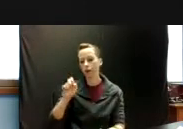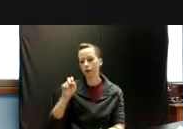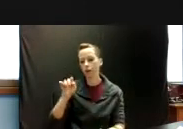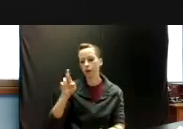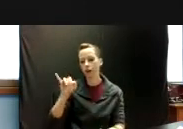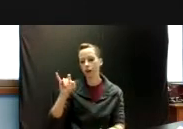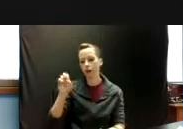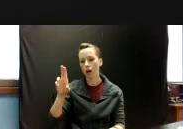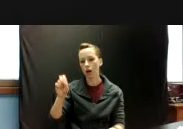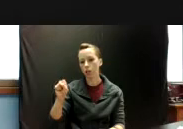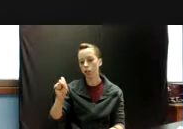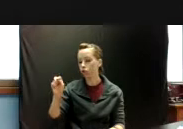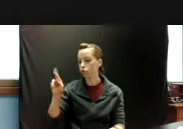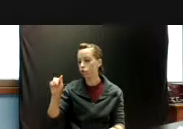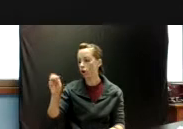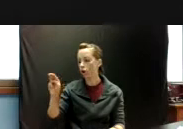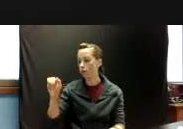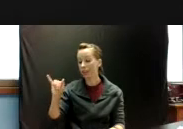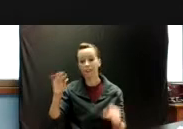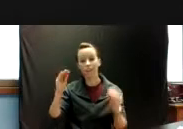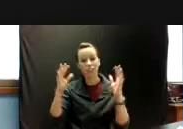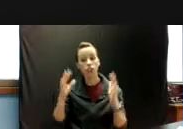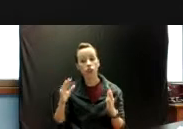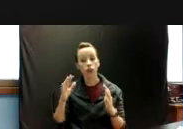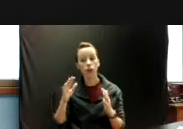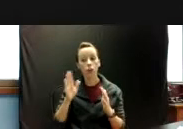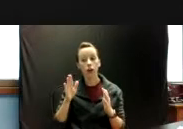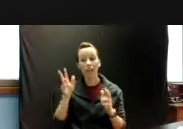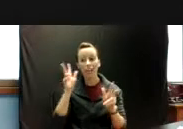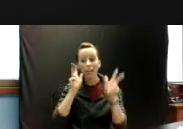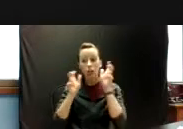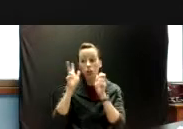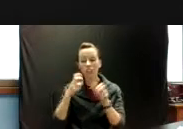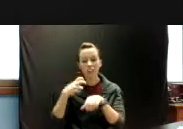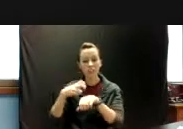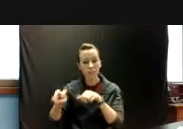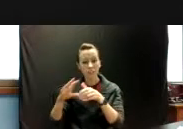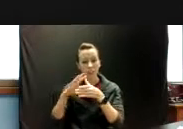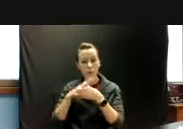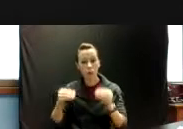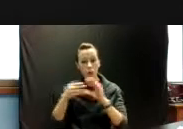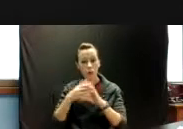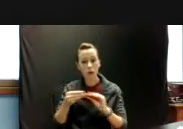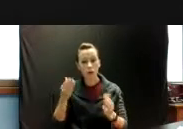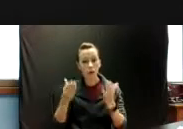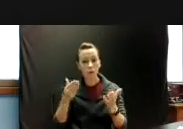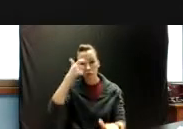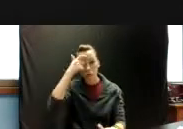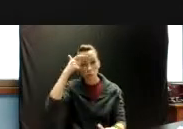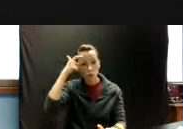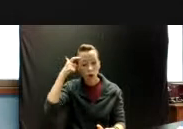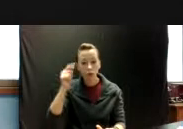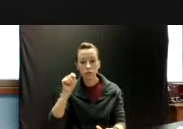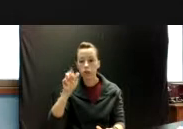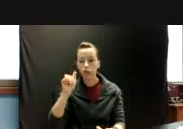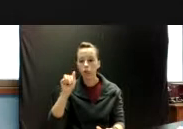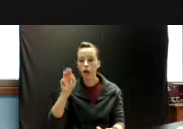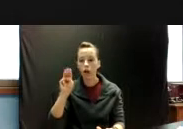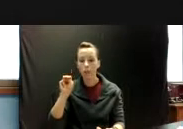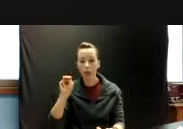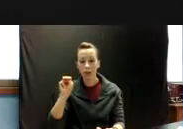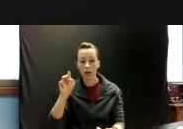when teachers are constantly hearing like really, really difficult stories, specifically about trauma, there are times when they can